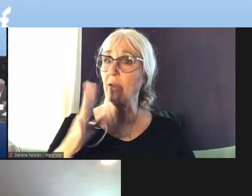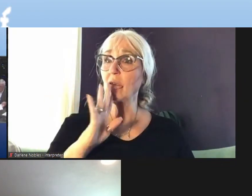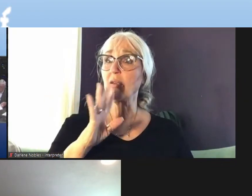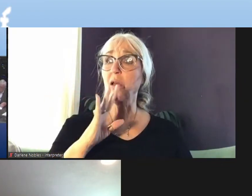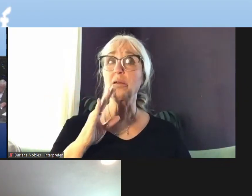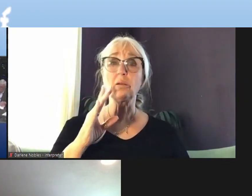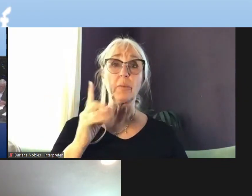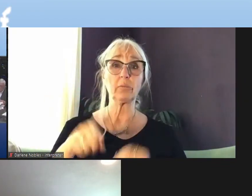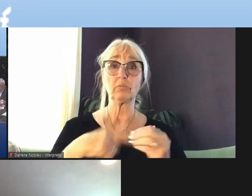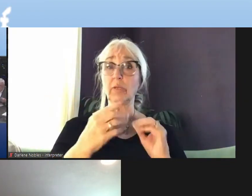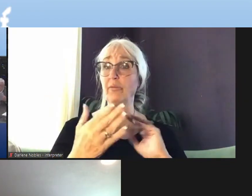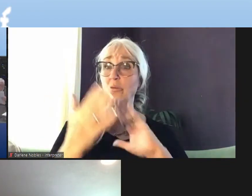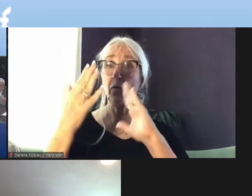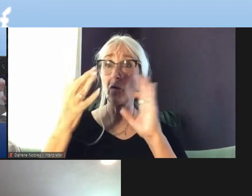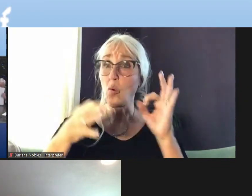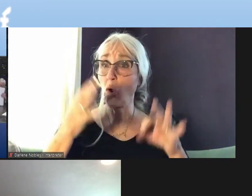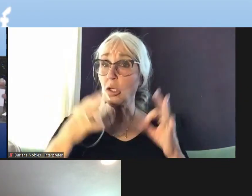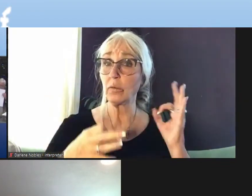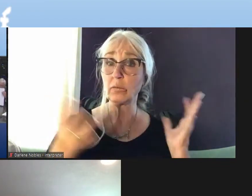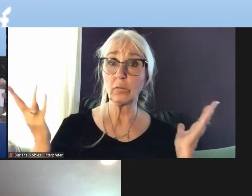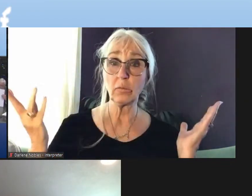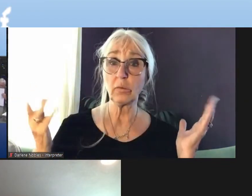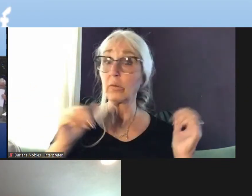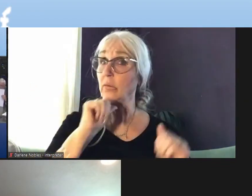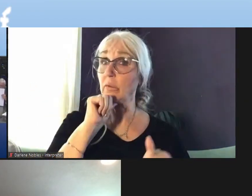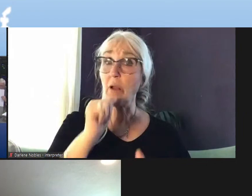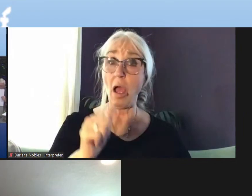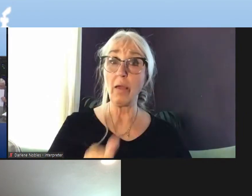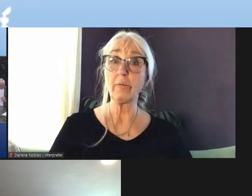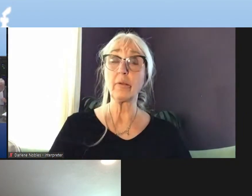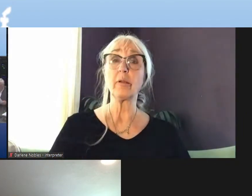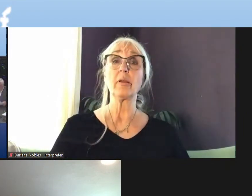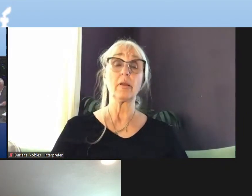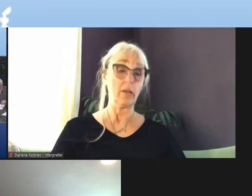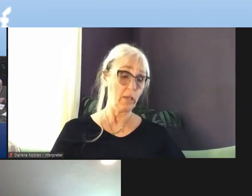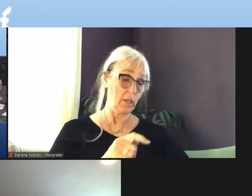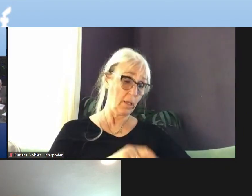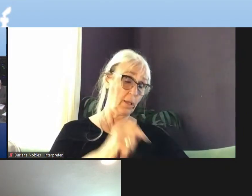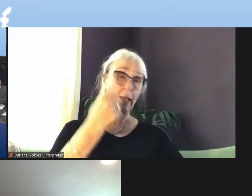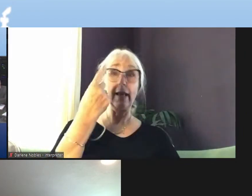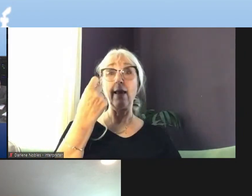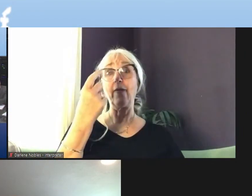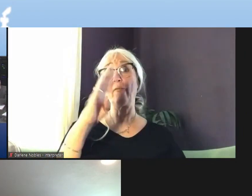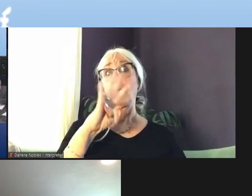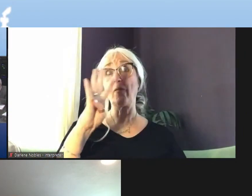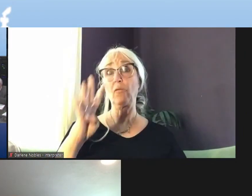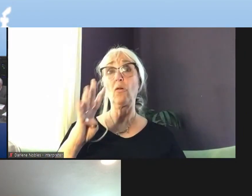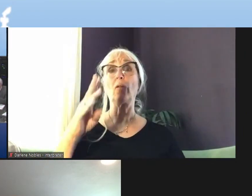If not, it's, show it's 11:44, we stand adjourned.